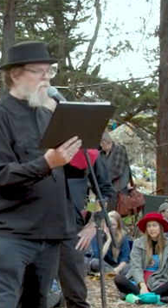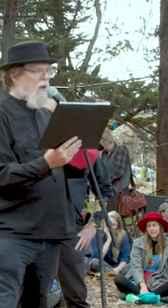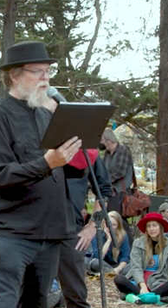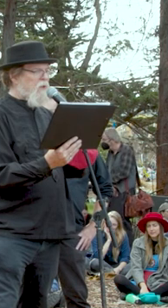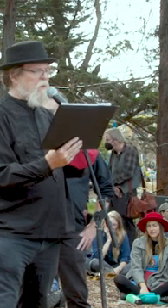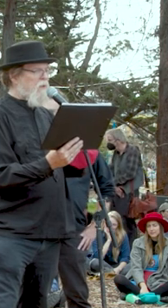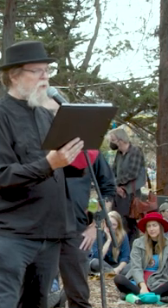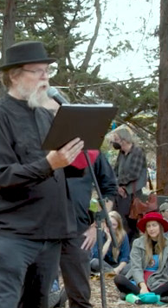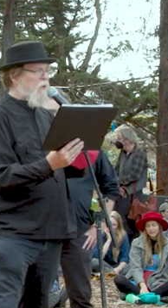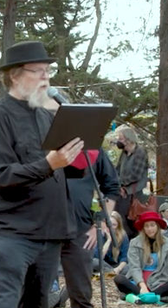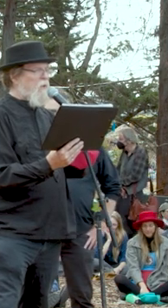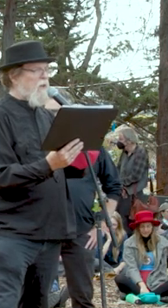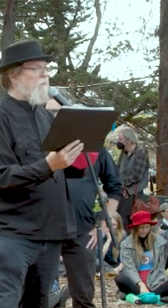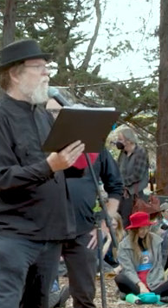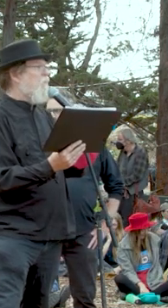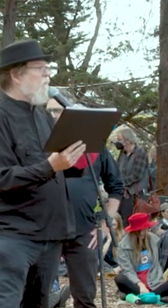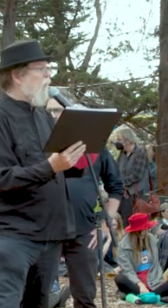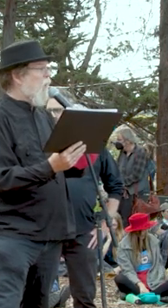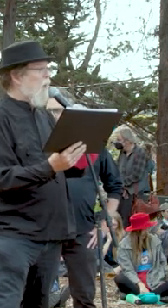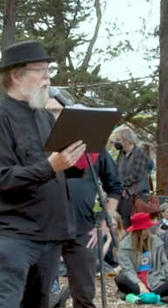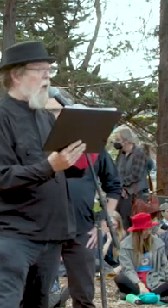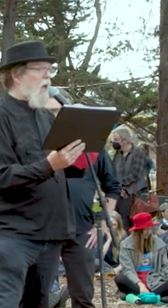Nicholas Matthew Turo.